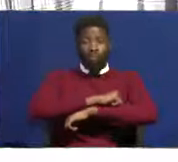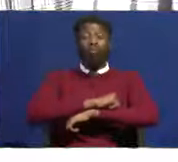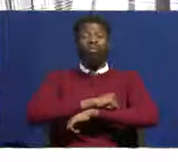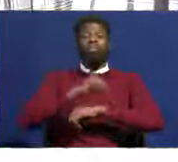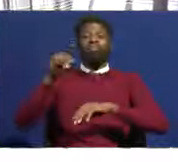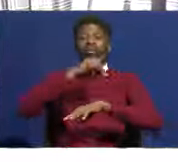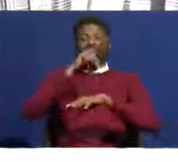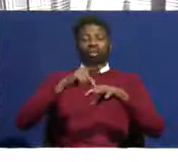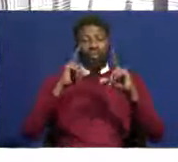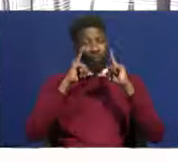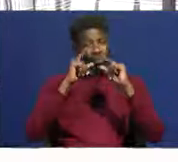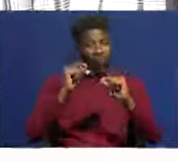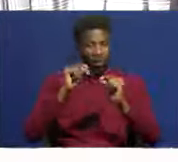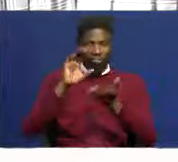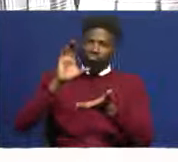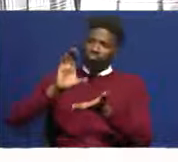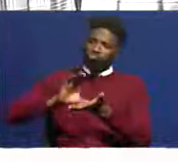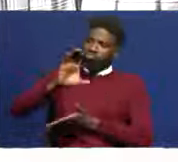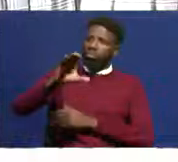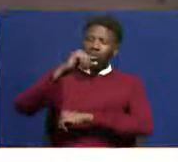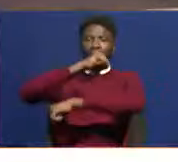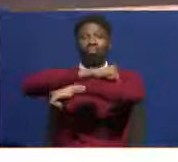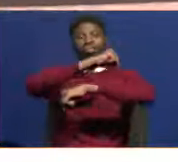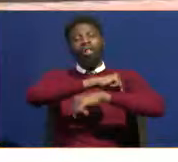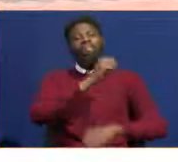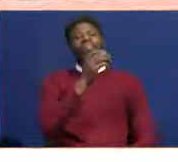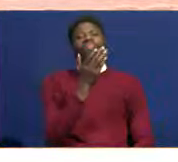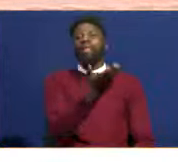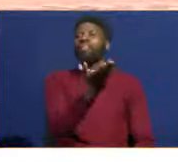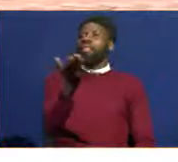capitation to learning institutions across the country.